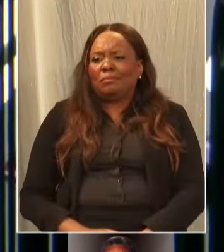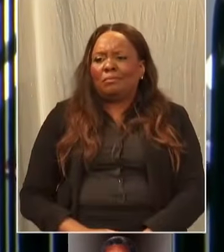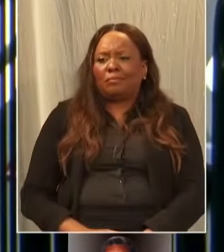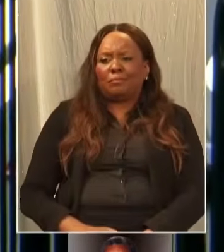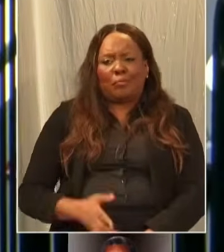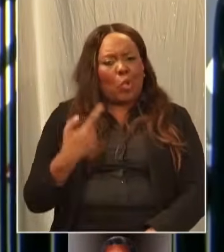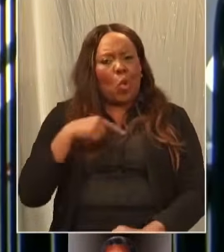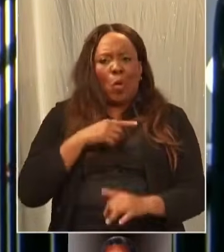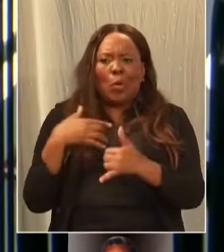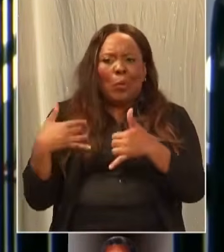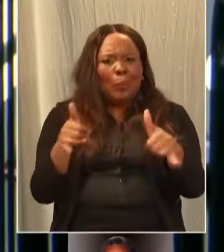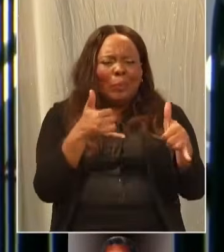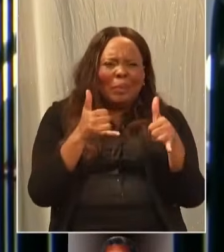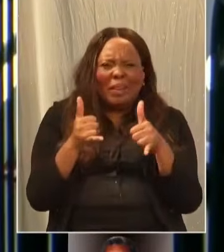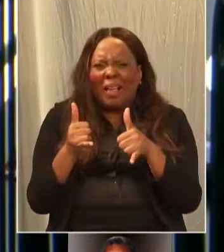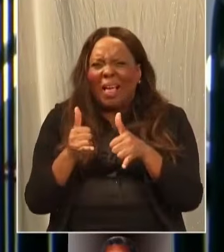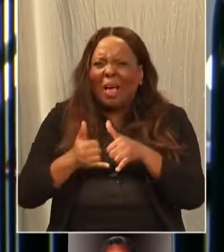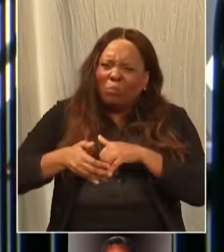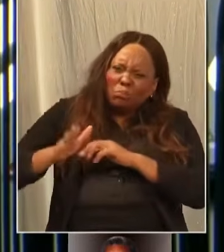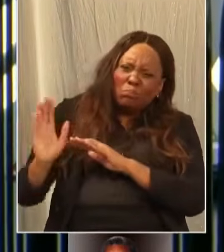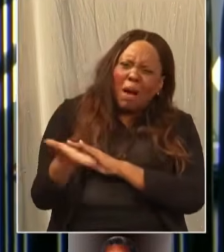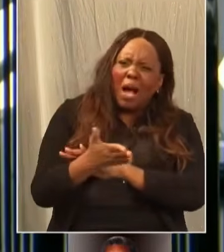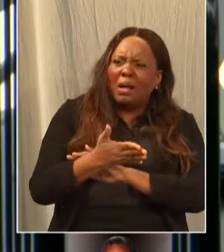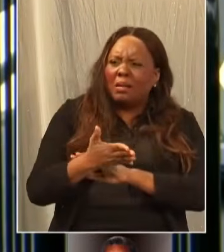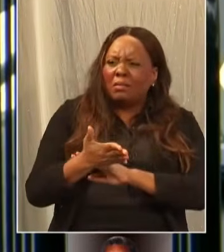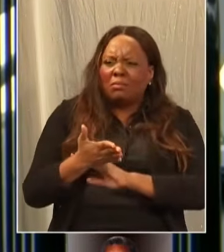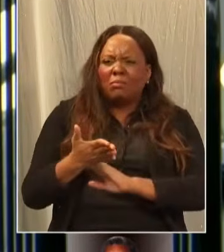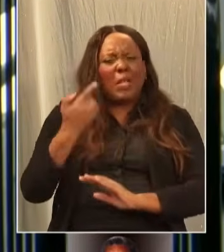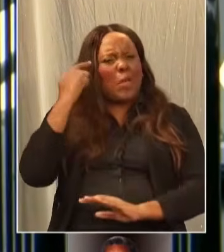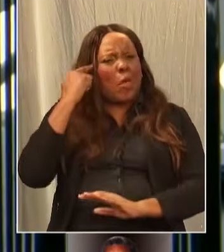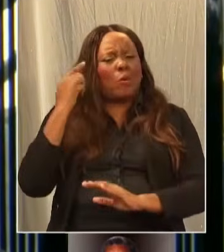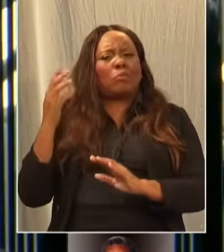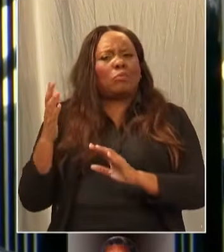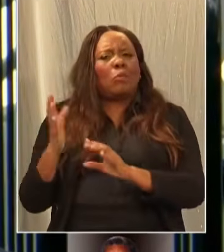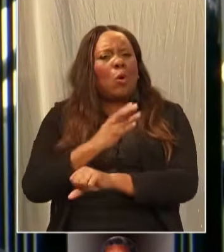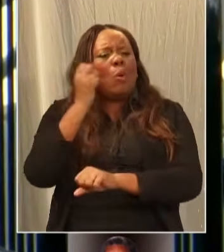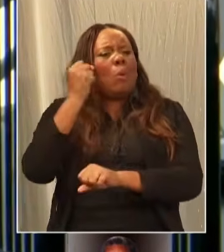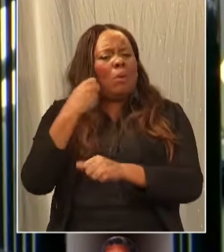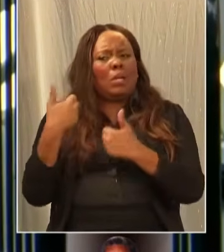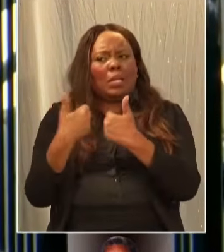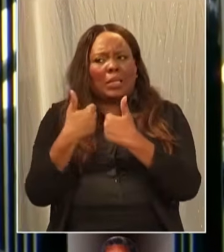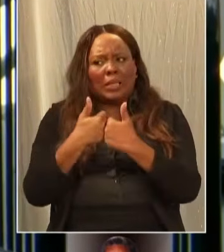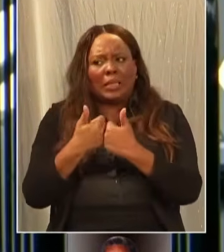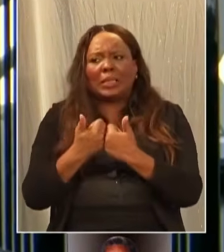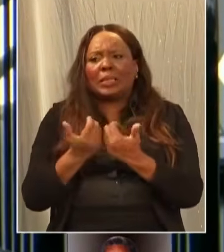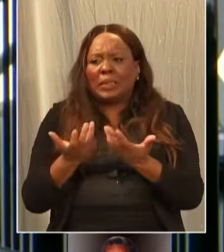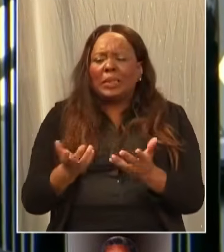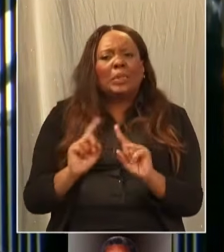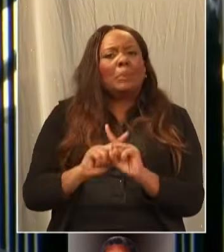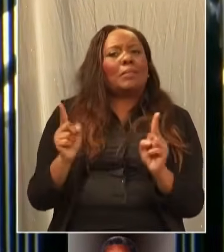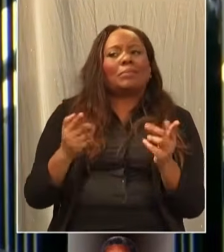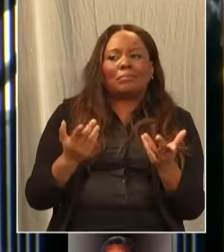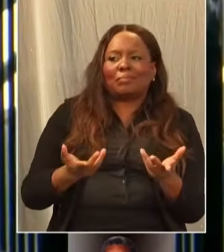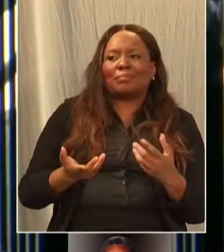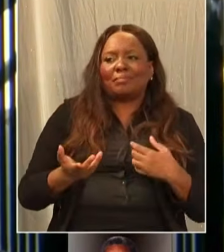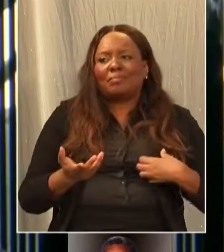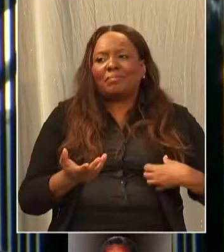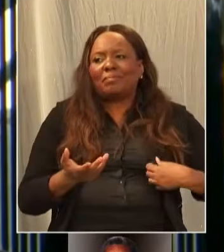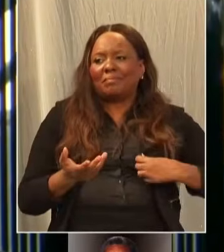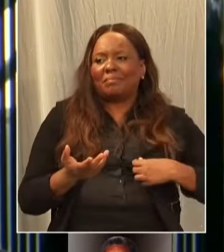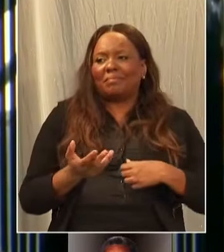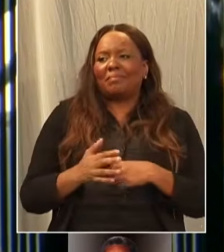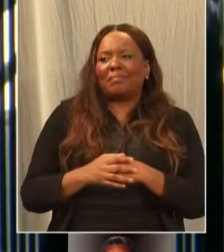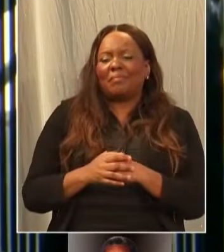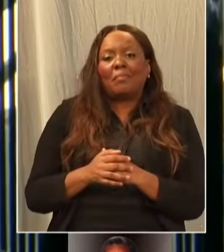because India probably thought they would have won that game because it was turning pitch on the